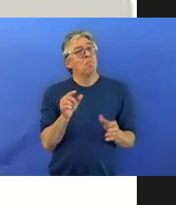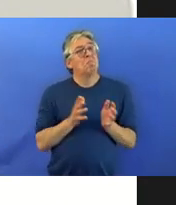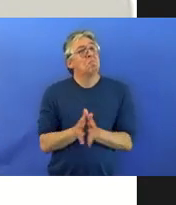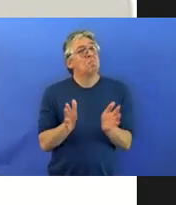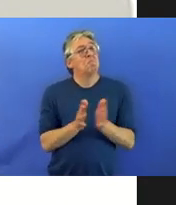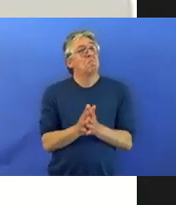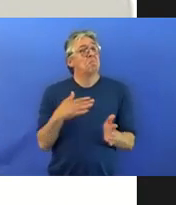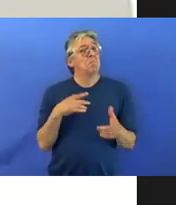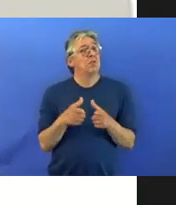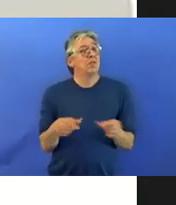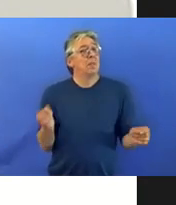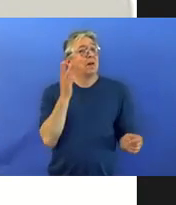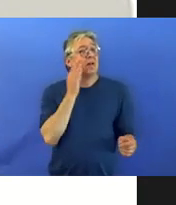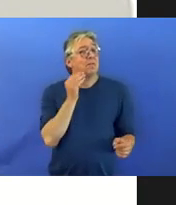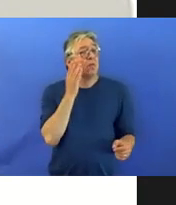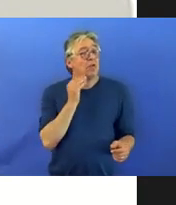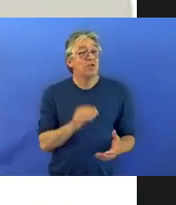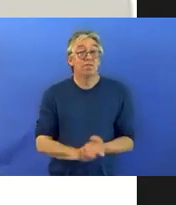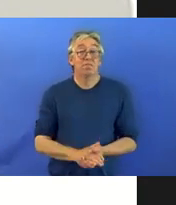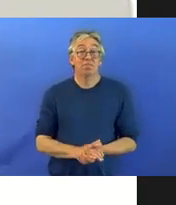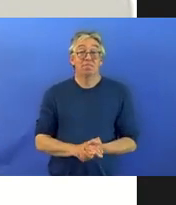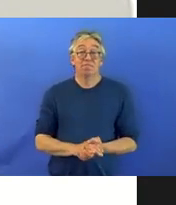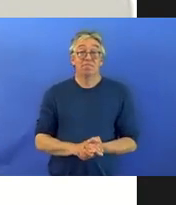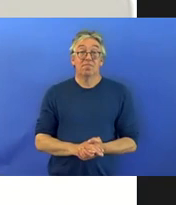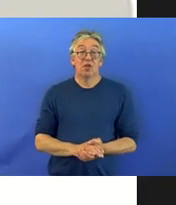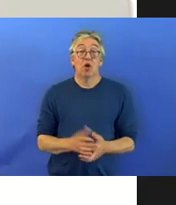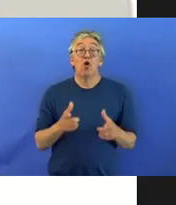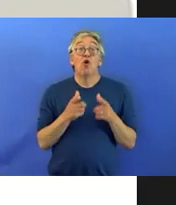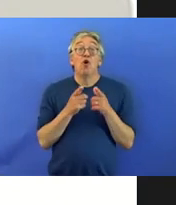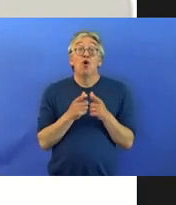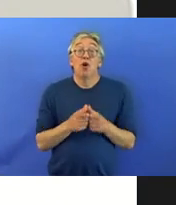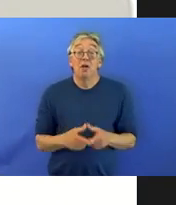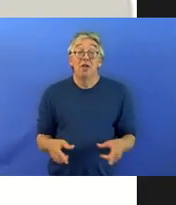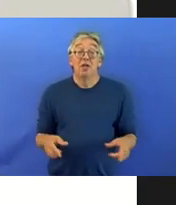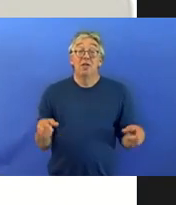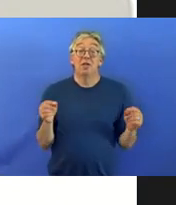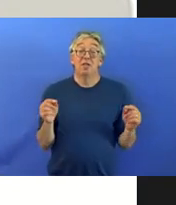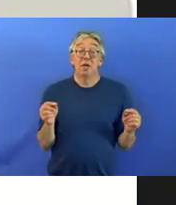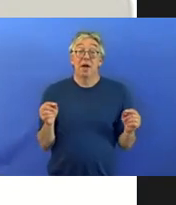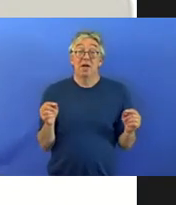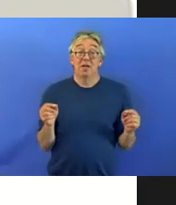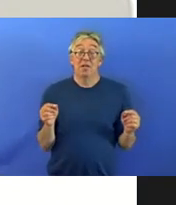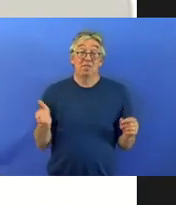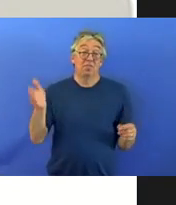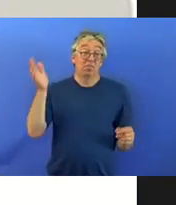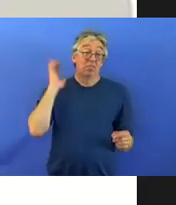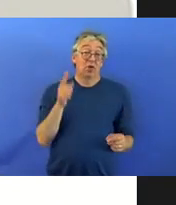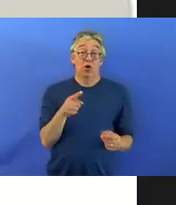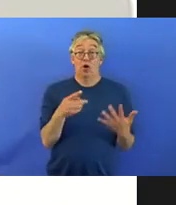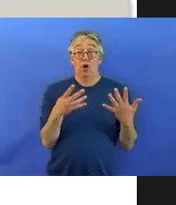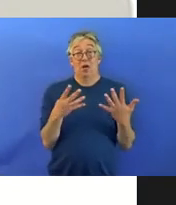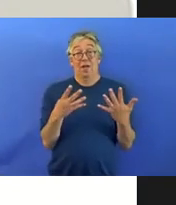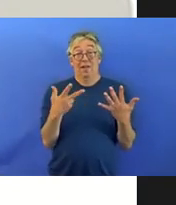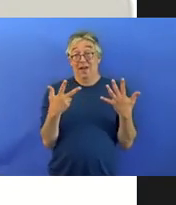Japan. In Japan, initial CILs were established in 1980s, and there